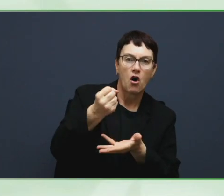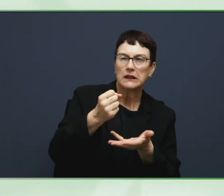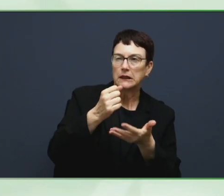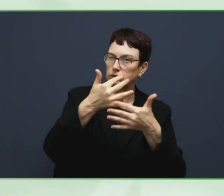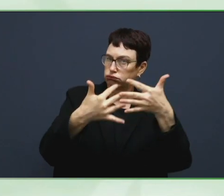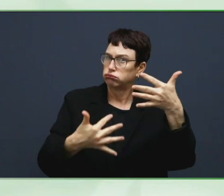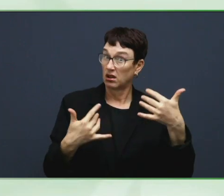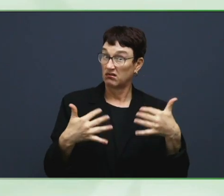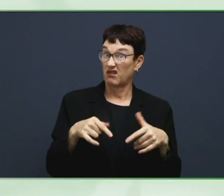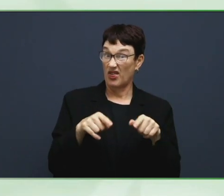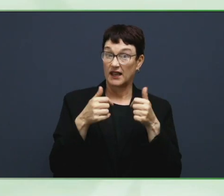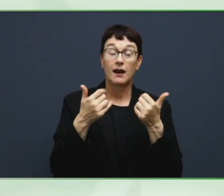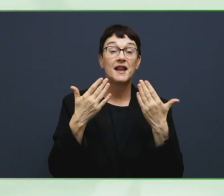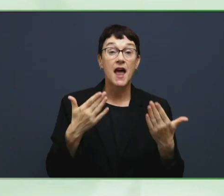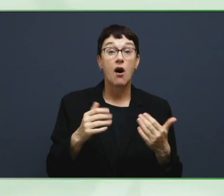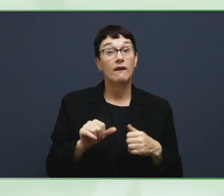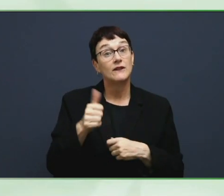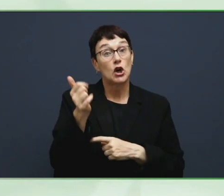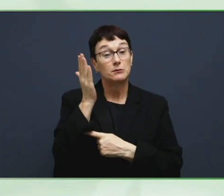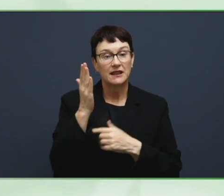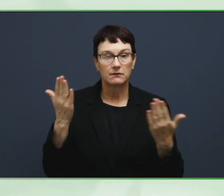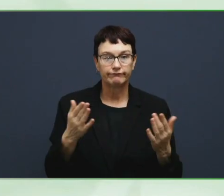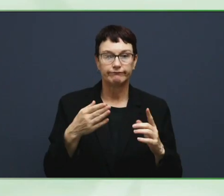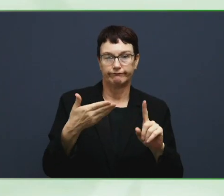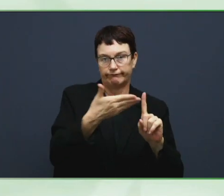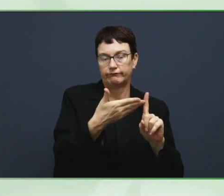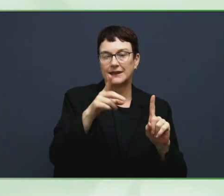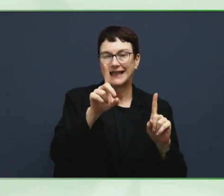Diego Mariscal, Together International.